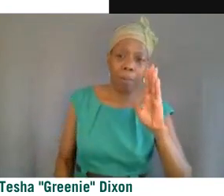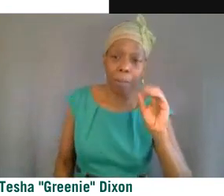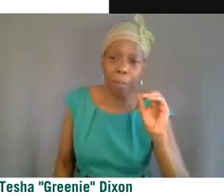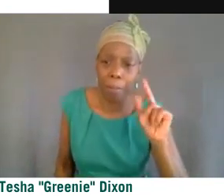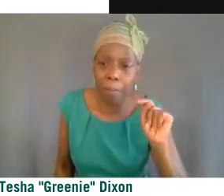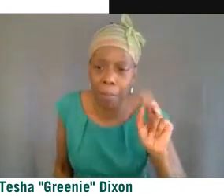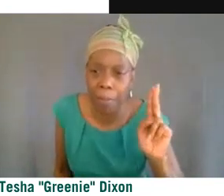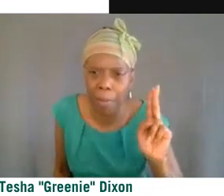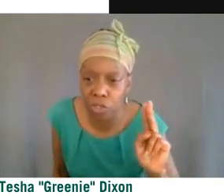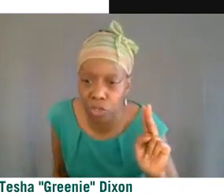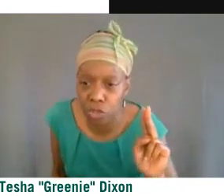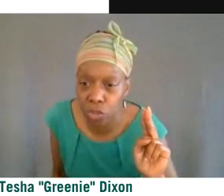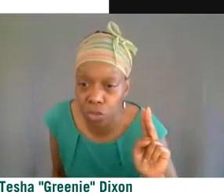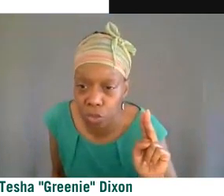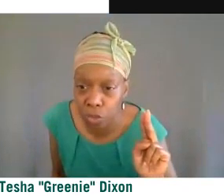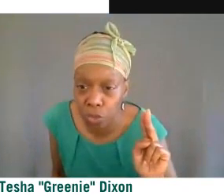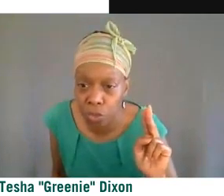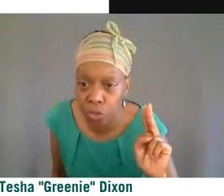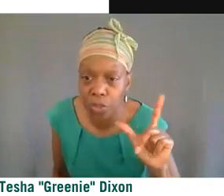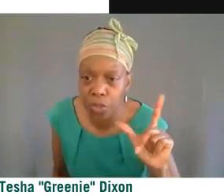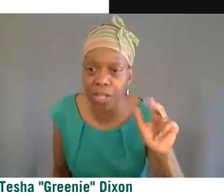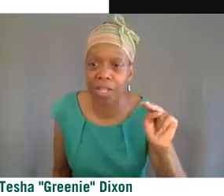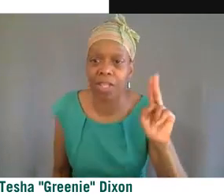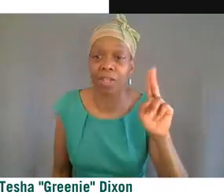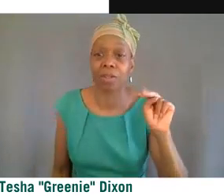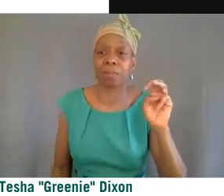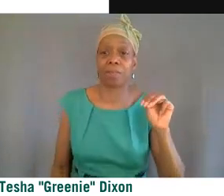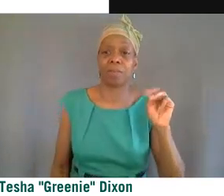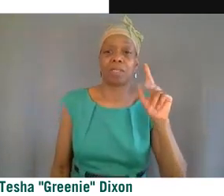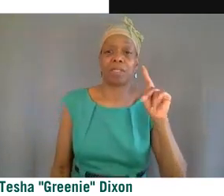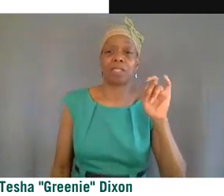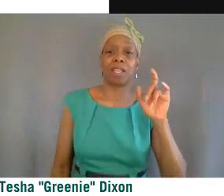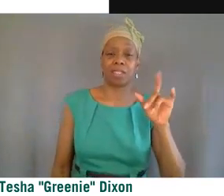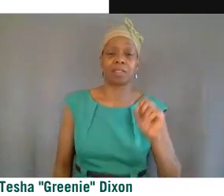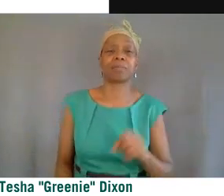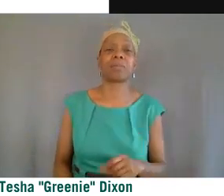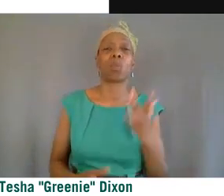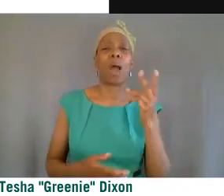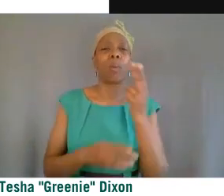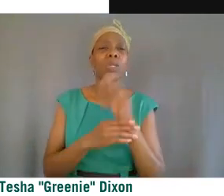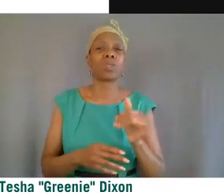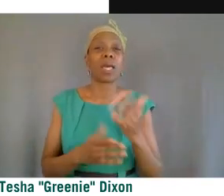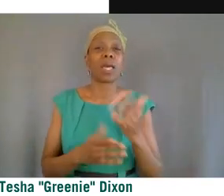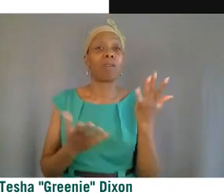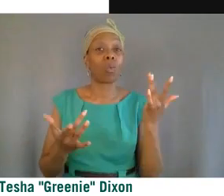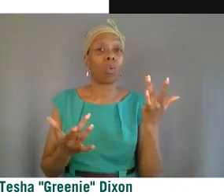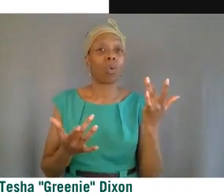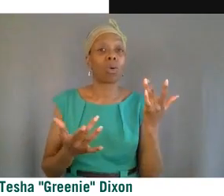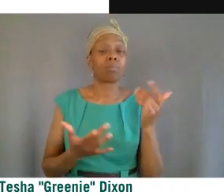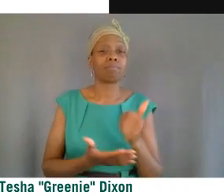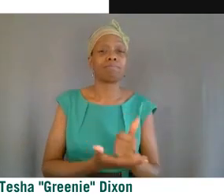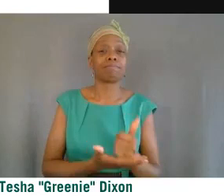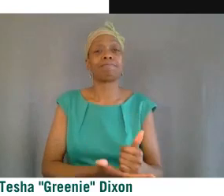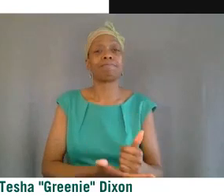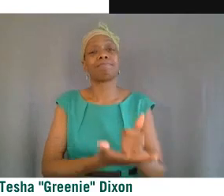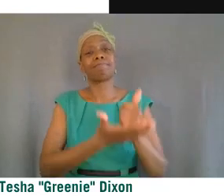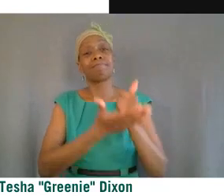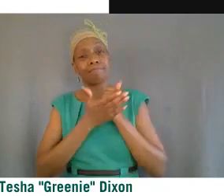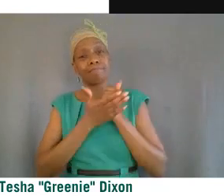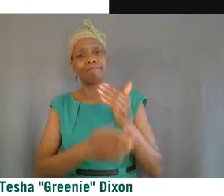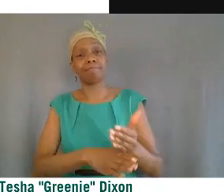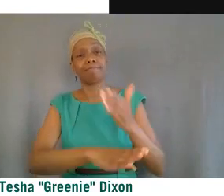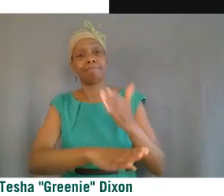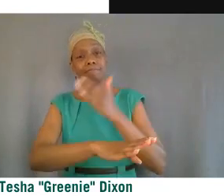what we're thinking about when we use this, and why do we use it, is to enhance function. And so that's number one. We want to